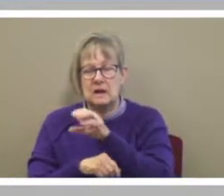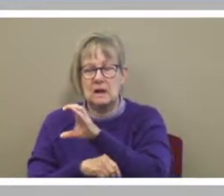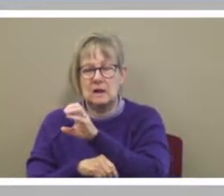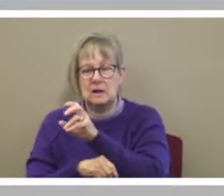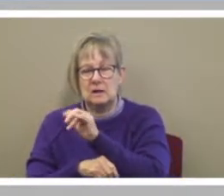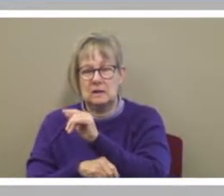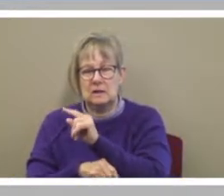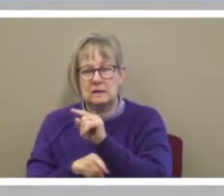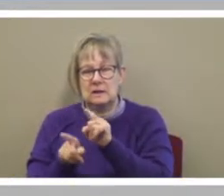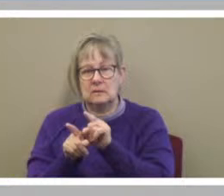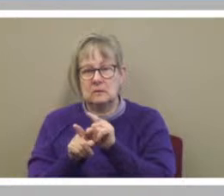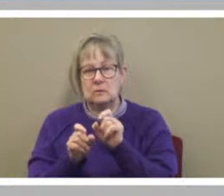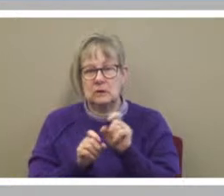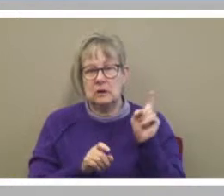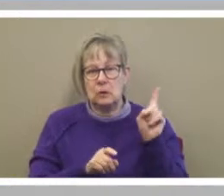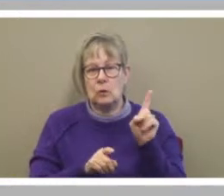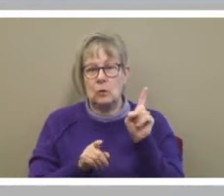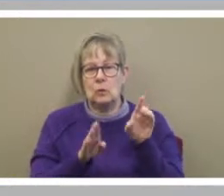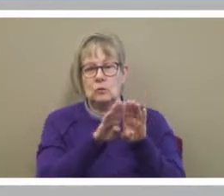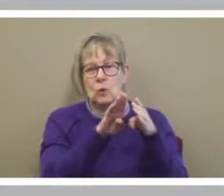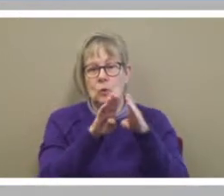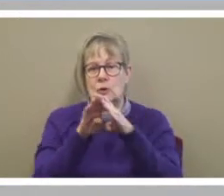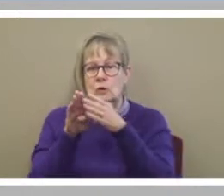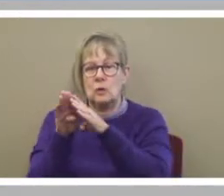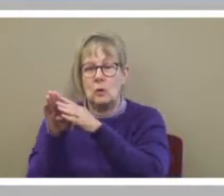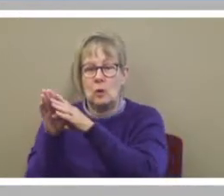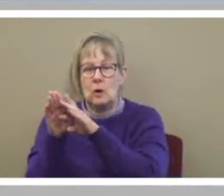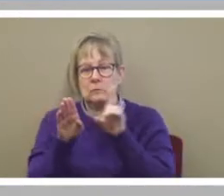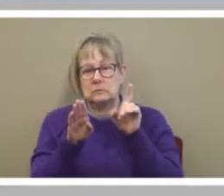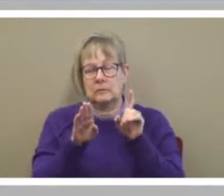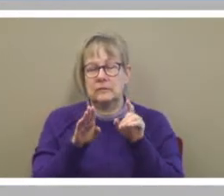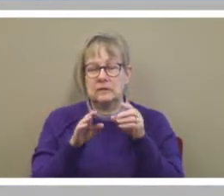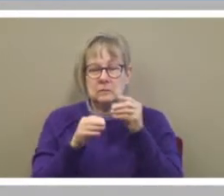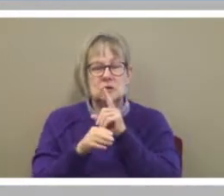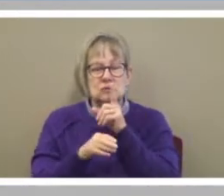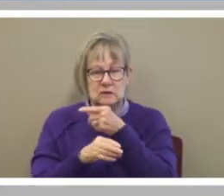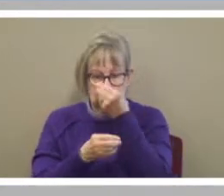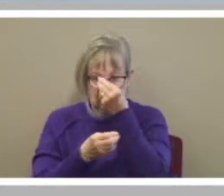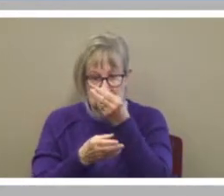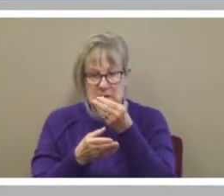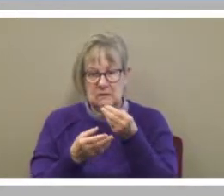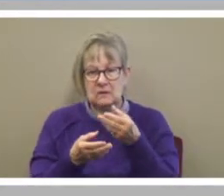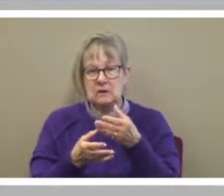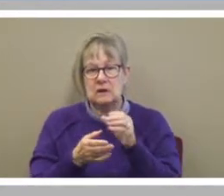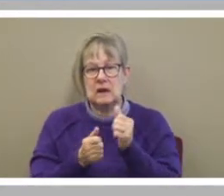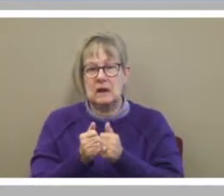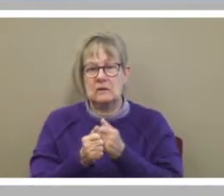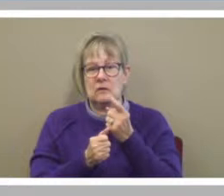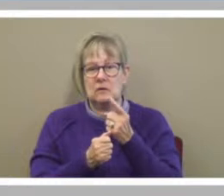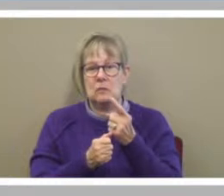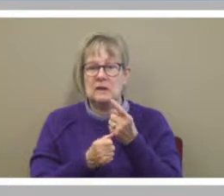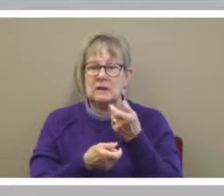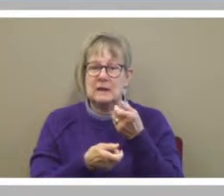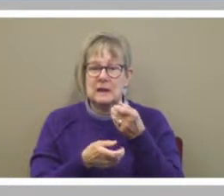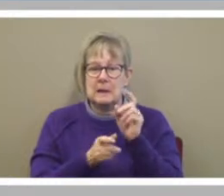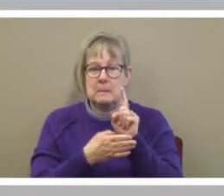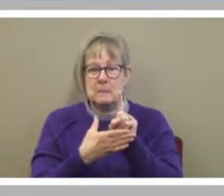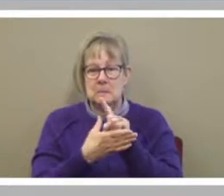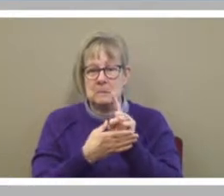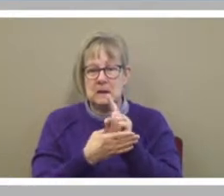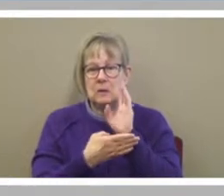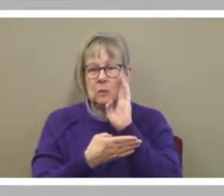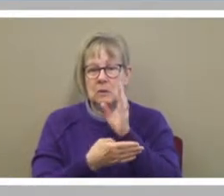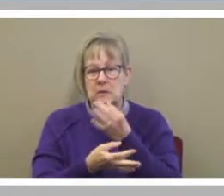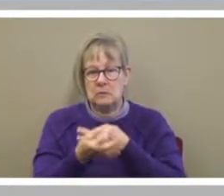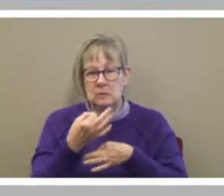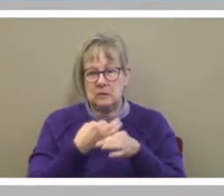actually go door to door with, partner with them to go door to door to make sure that they get that information, because everyone's meter is getting replaced. So we just